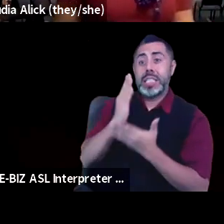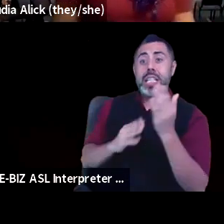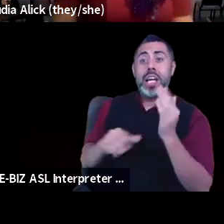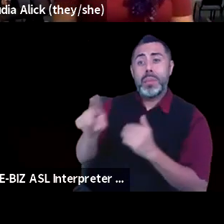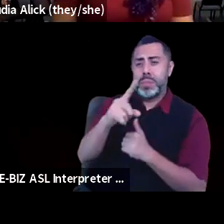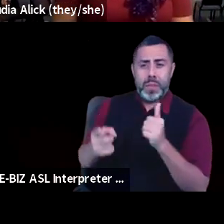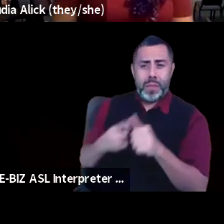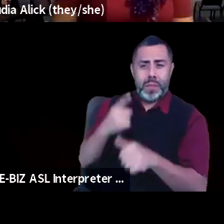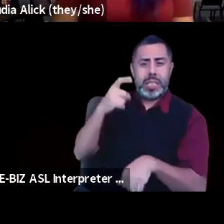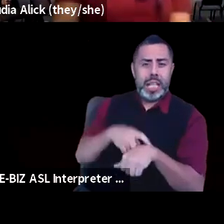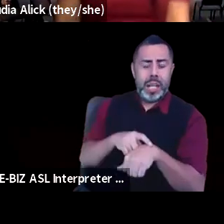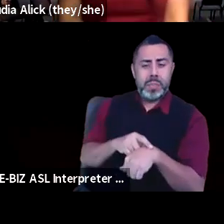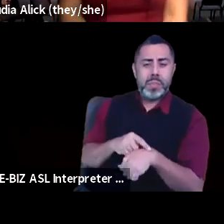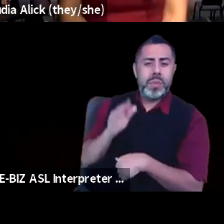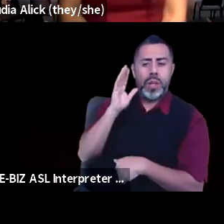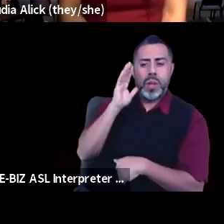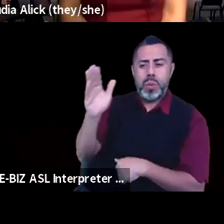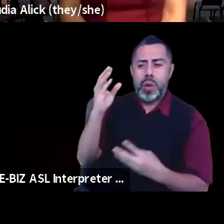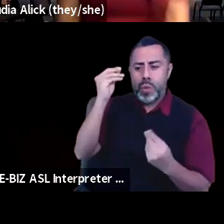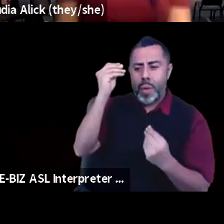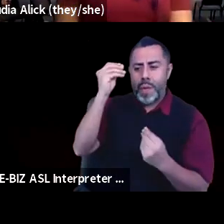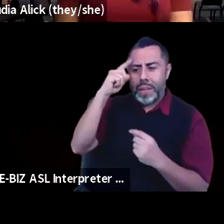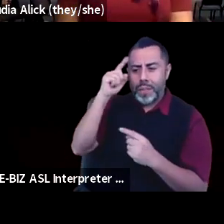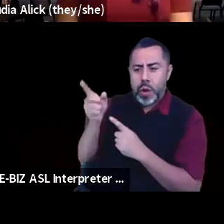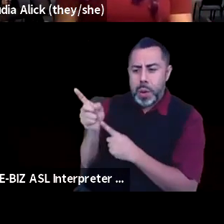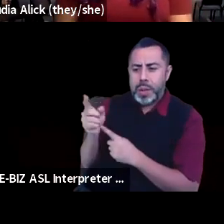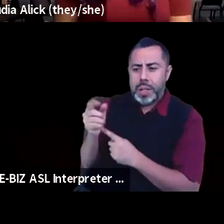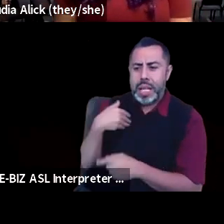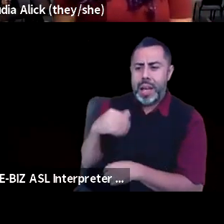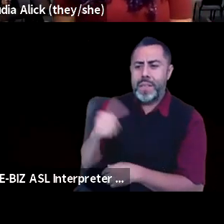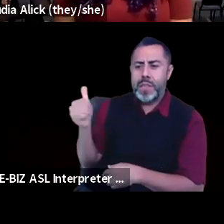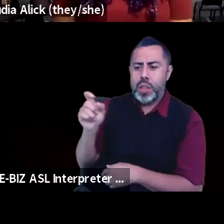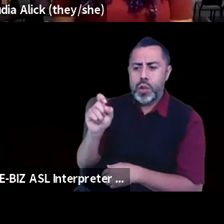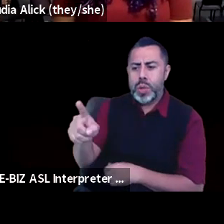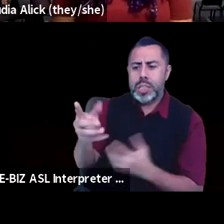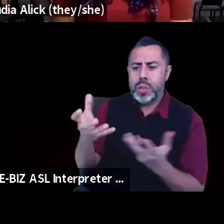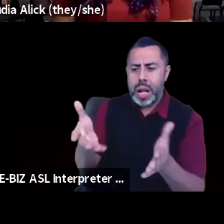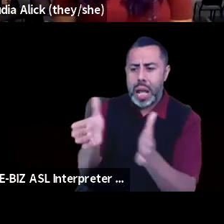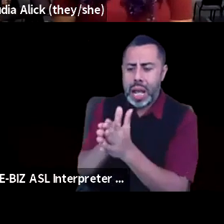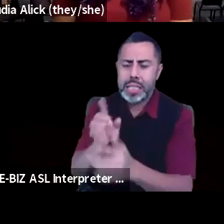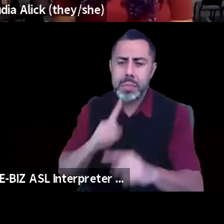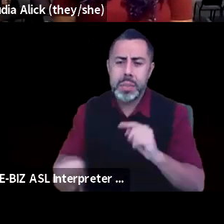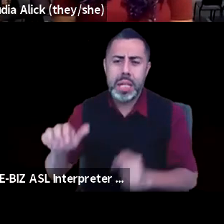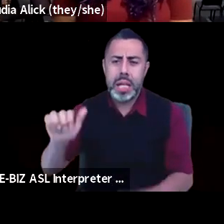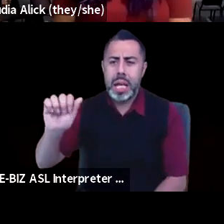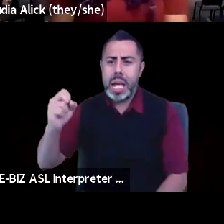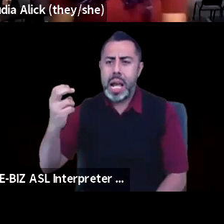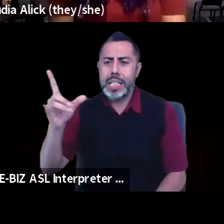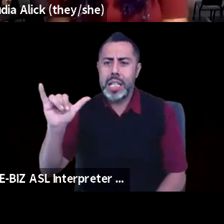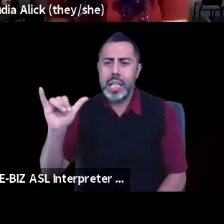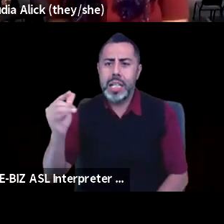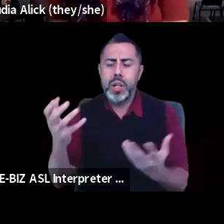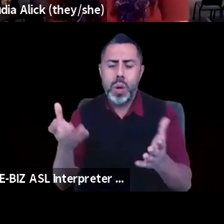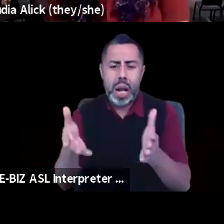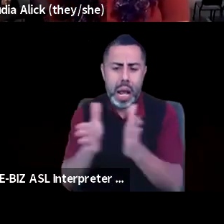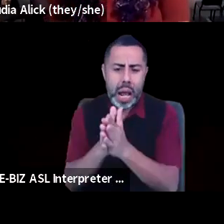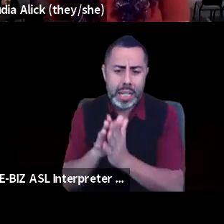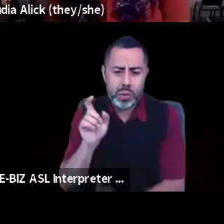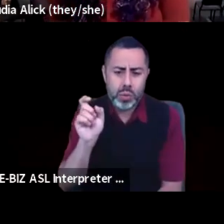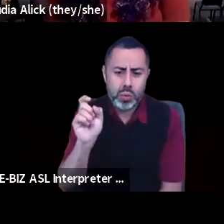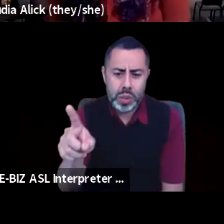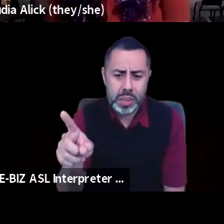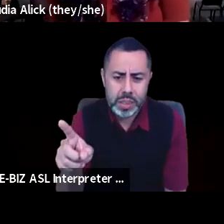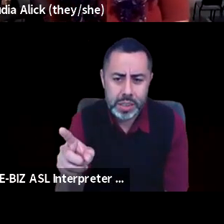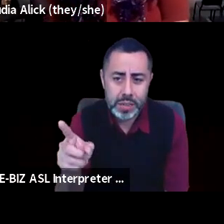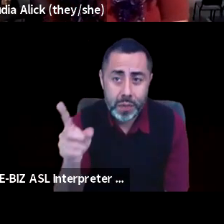I want to, there was another question we wanted to ask, but we had a question that Ashley wanted to ask actually the rest of